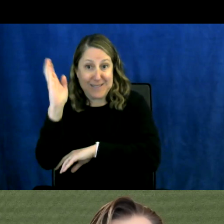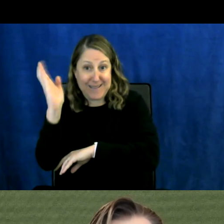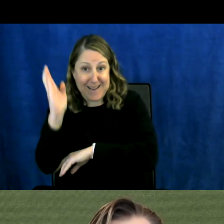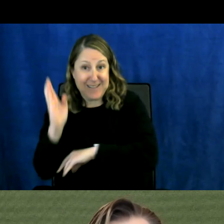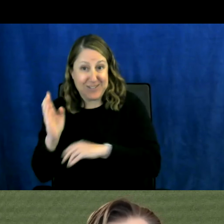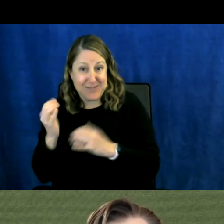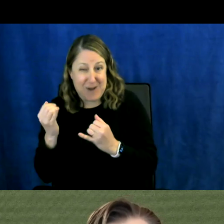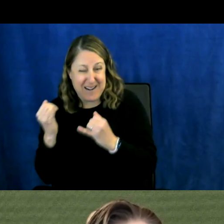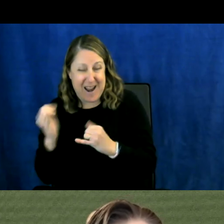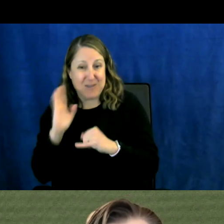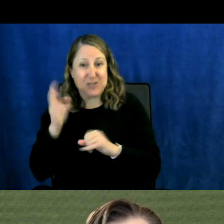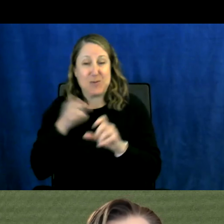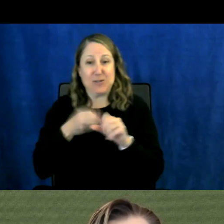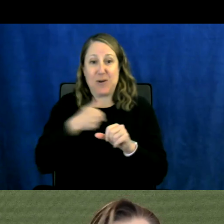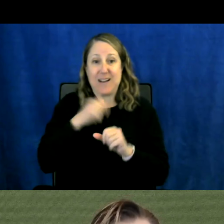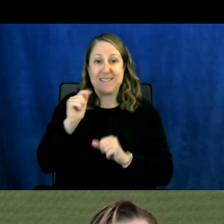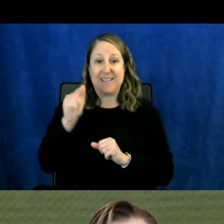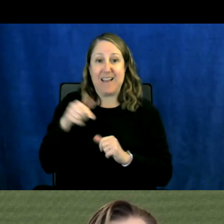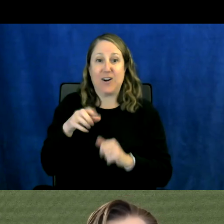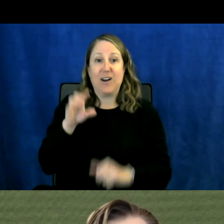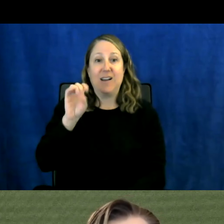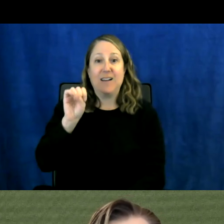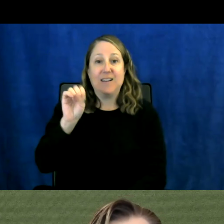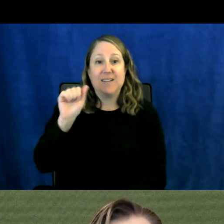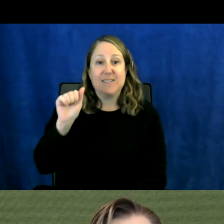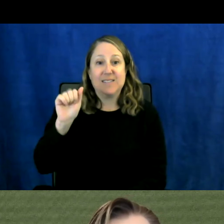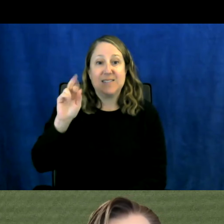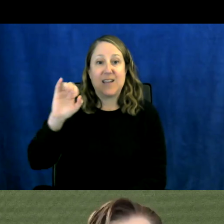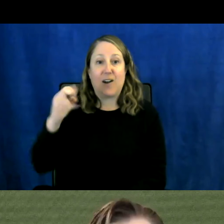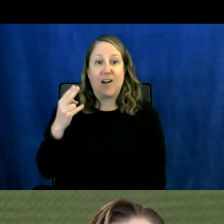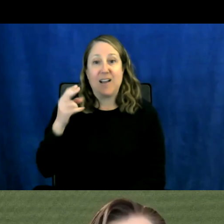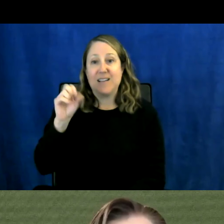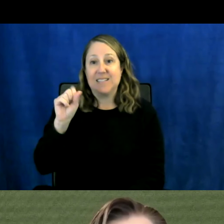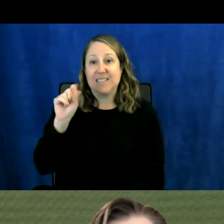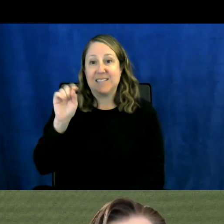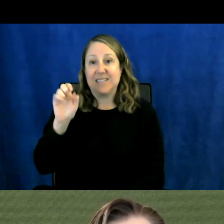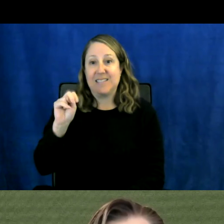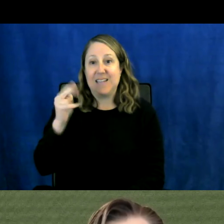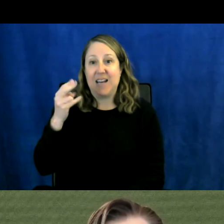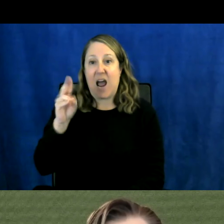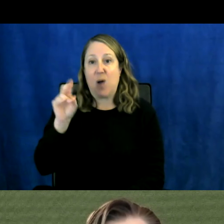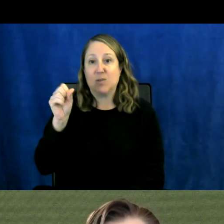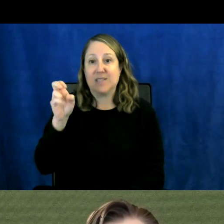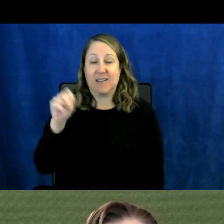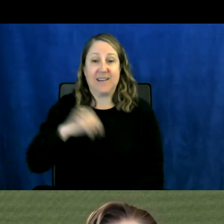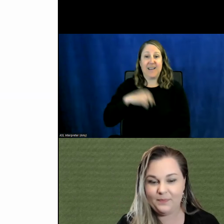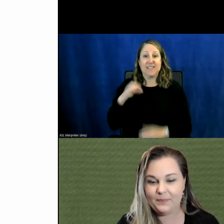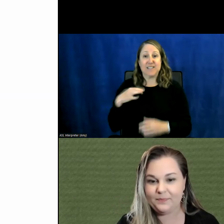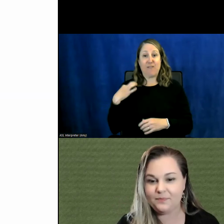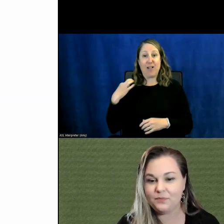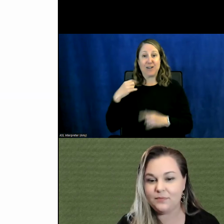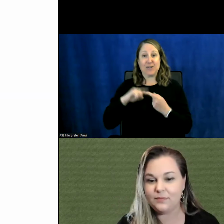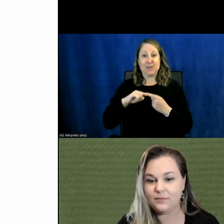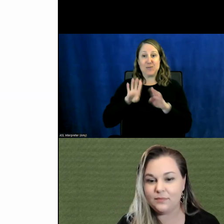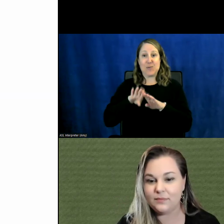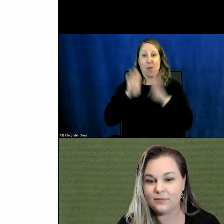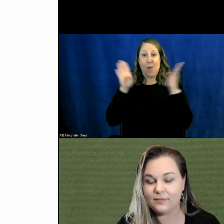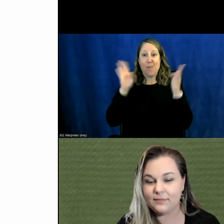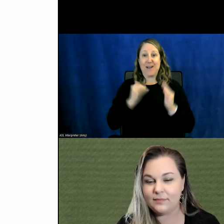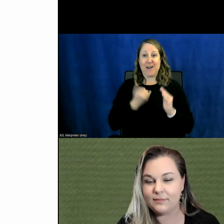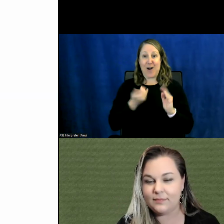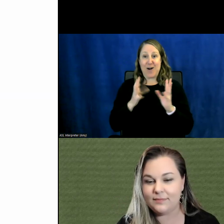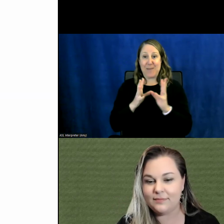today. So Sarah Steenhausen has volunteered to do the welcome for us. So Sarah? Well,